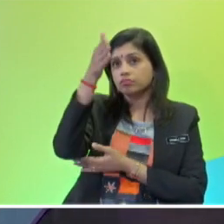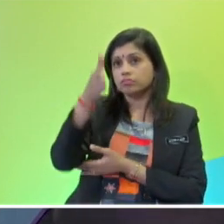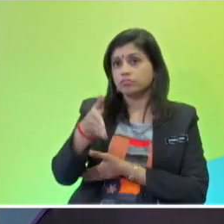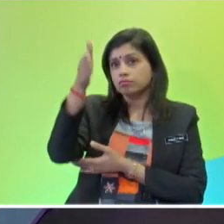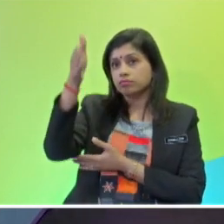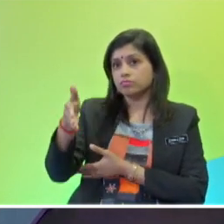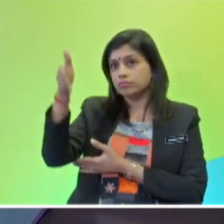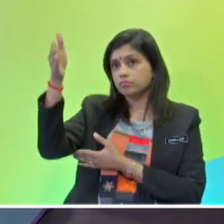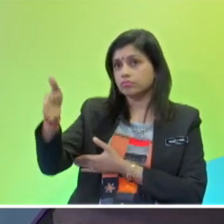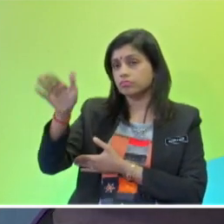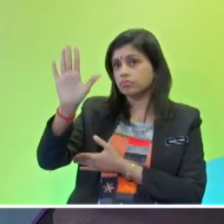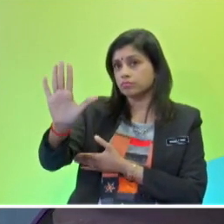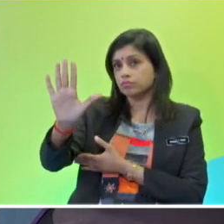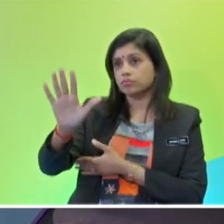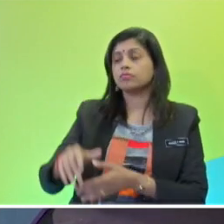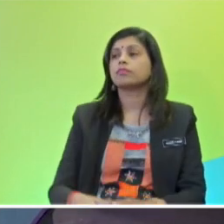Okay, wait, this is not really equal.